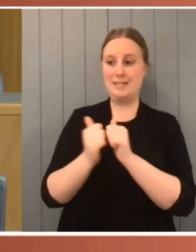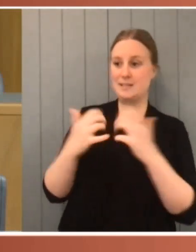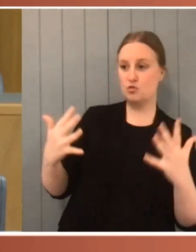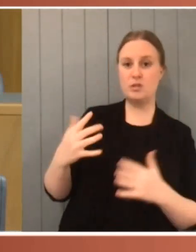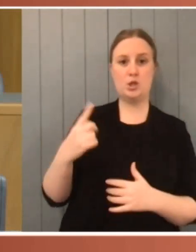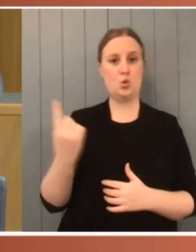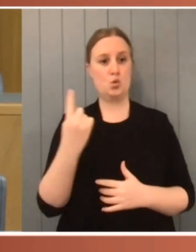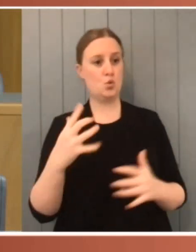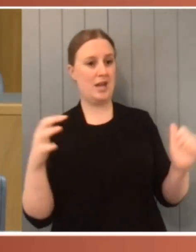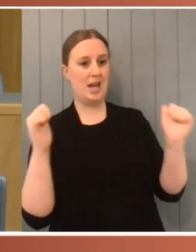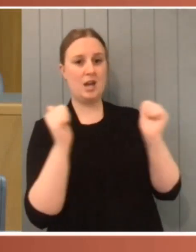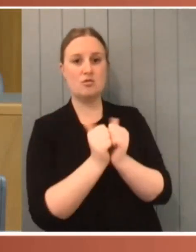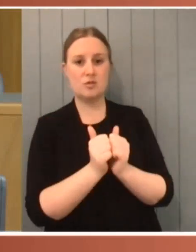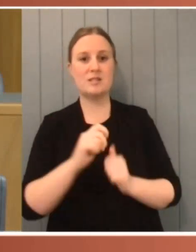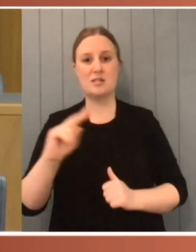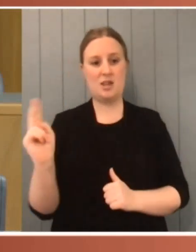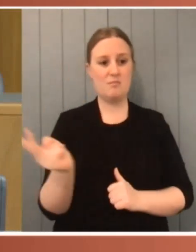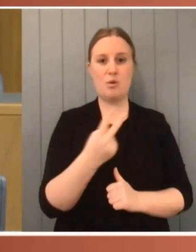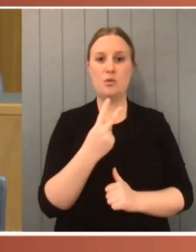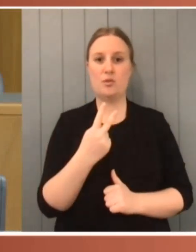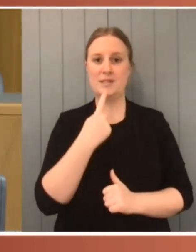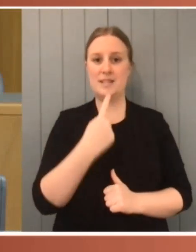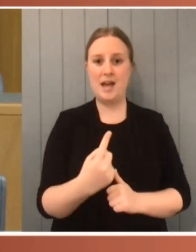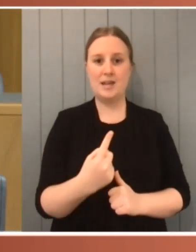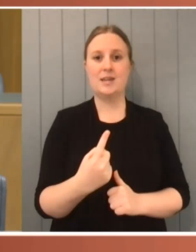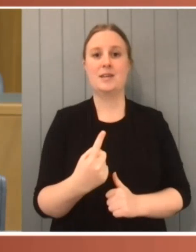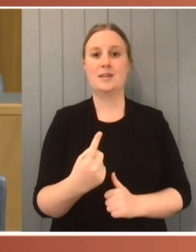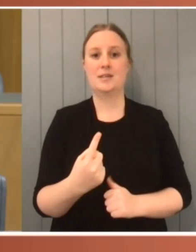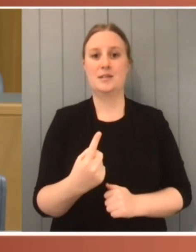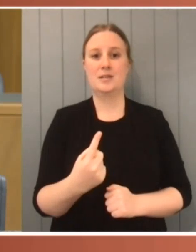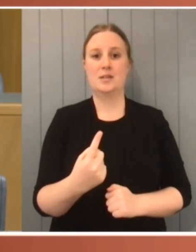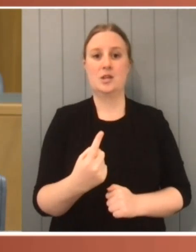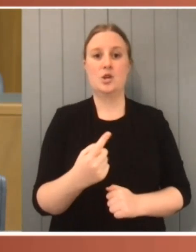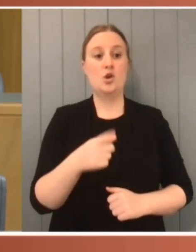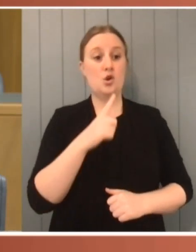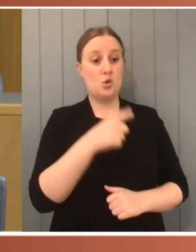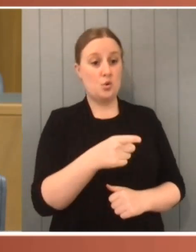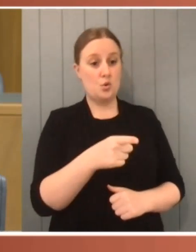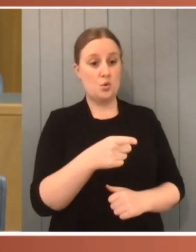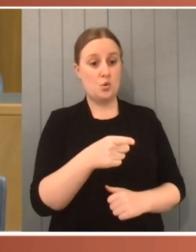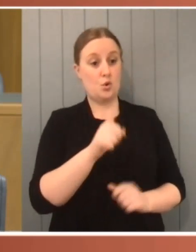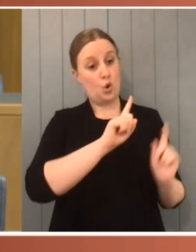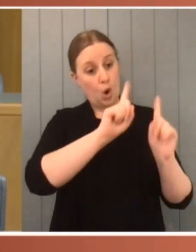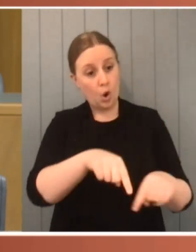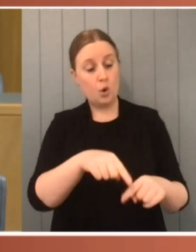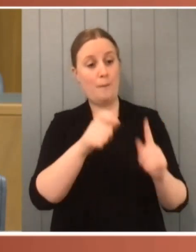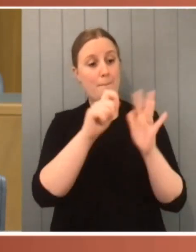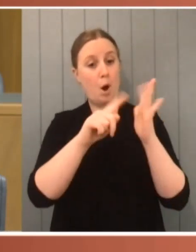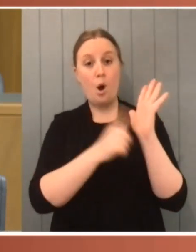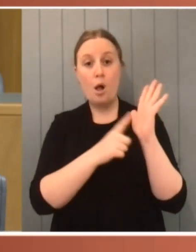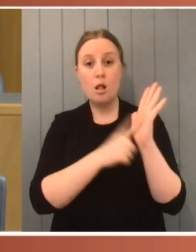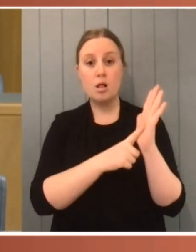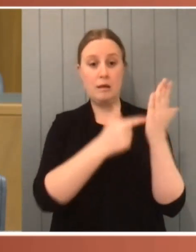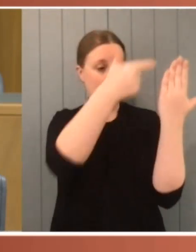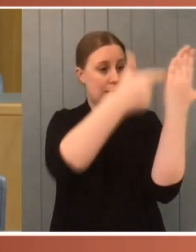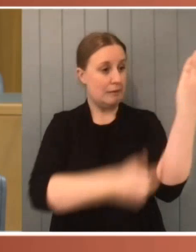vote per se, but rather for an elector to attend a polling booth, have their name crossed off the electoral roll